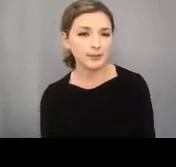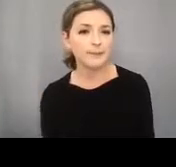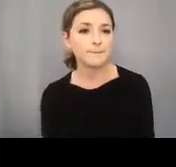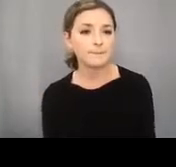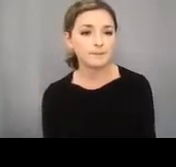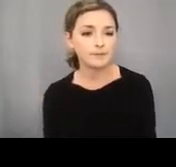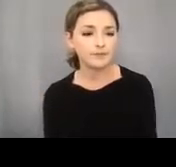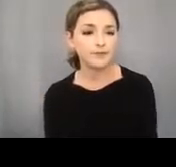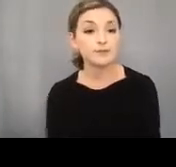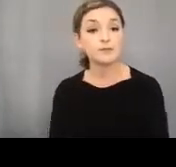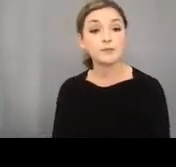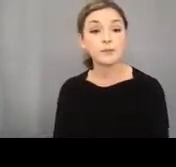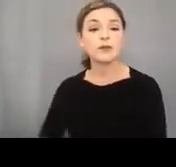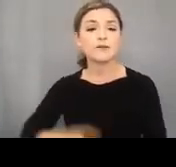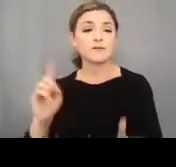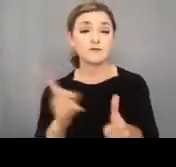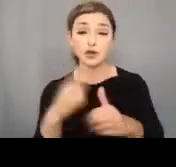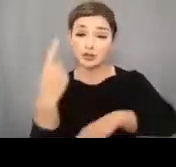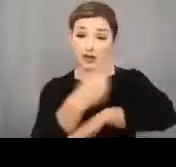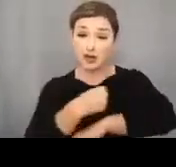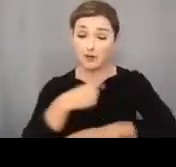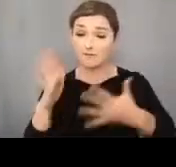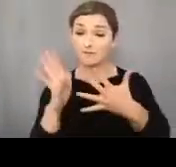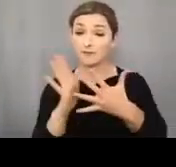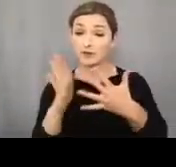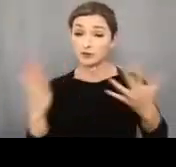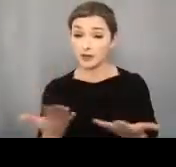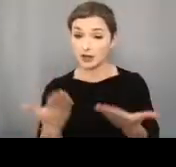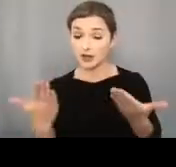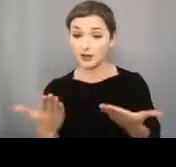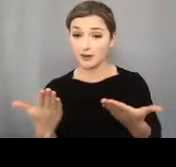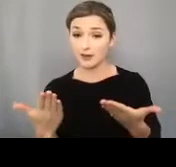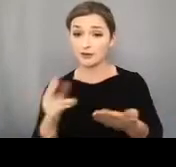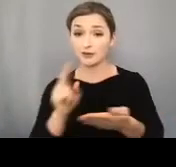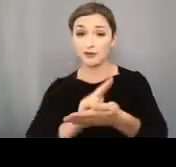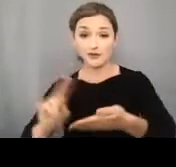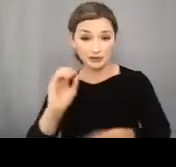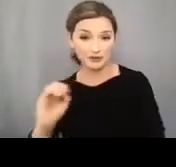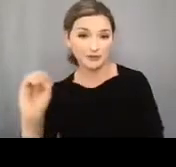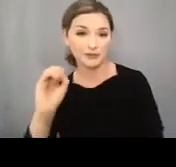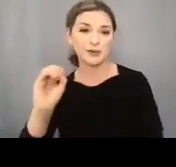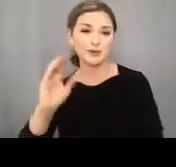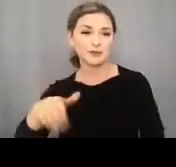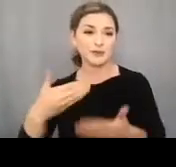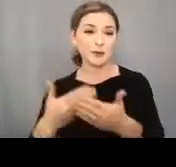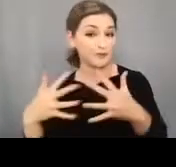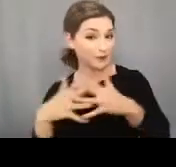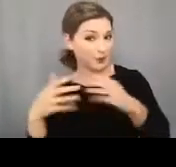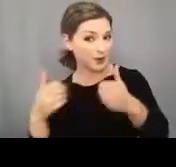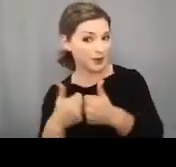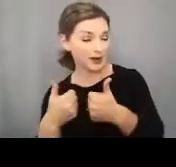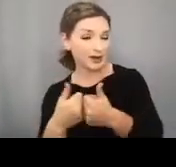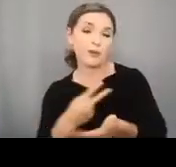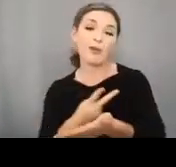was a freshman on campus at the University of Oregon, and I came to the football game, and we lost to USC. Oh no!